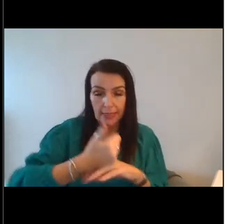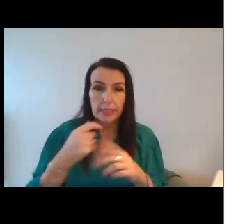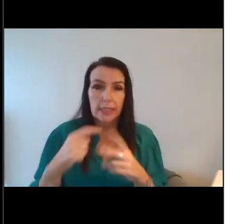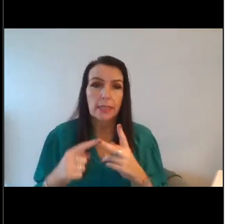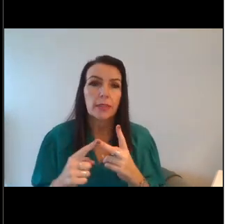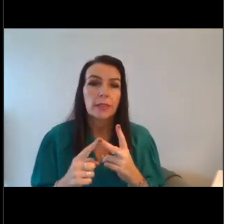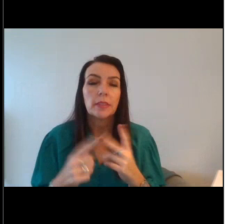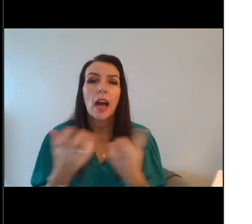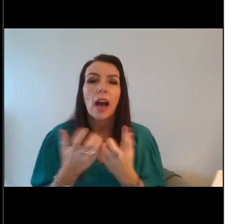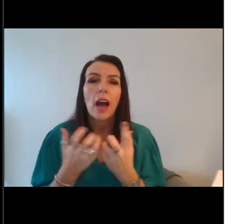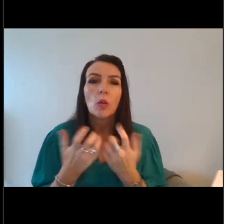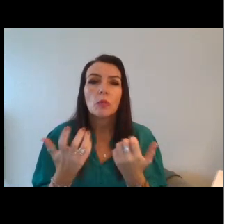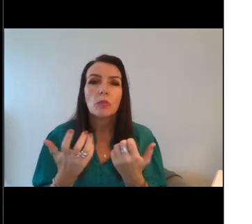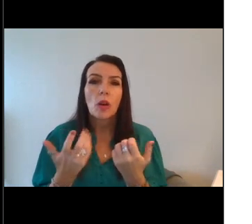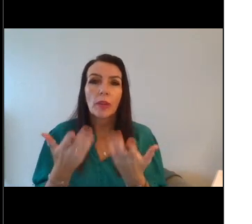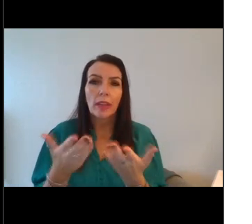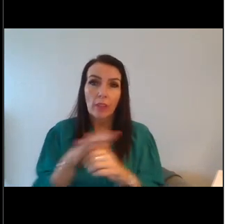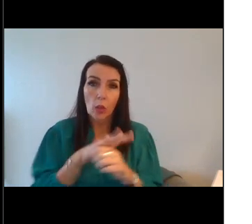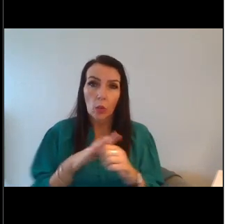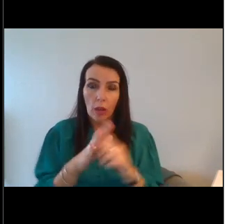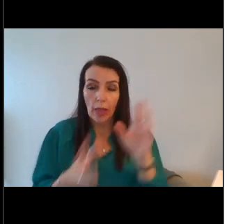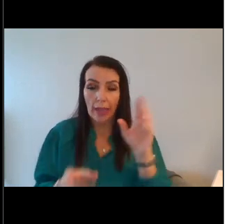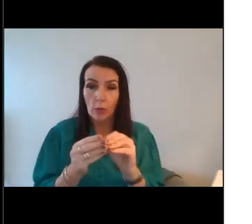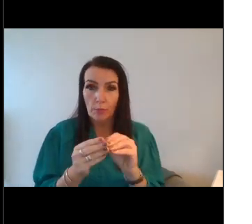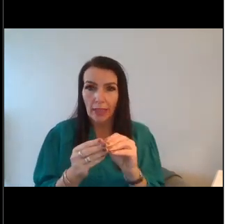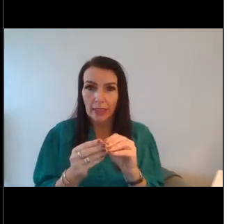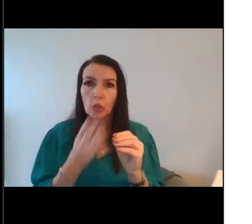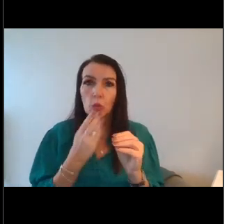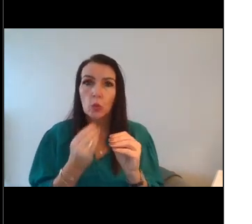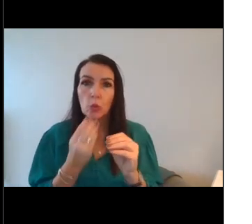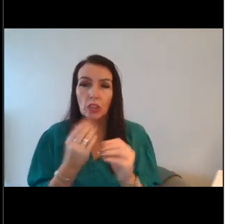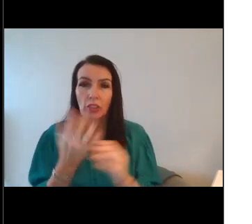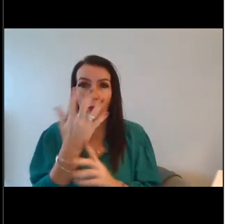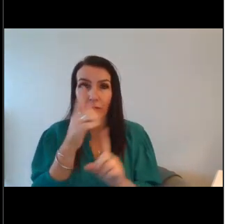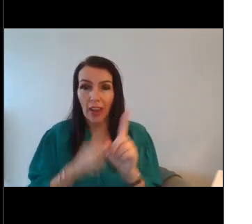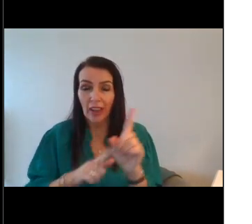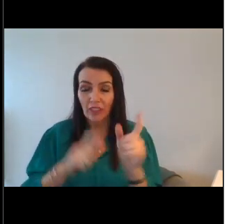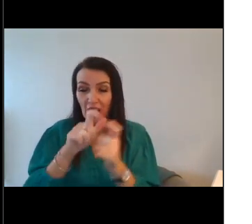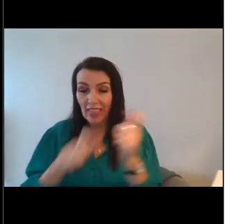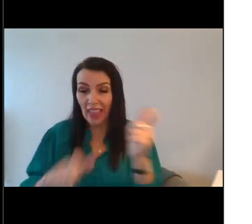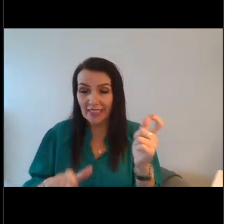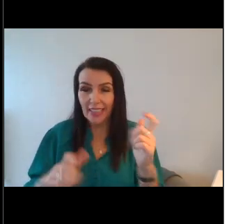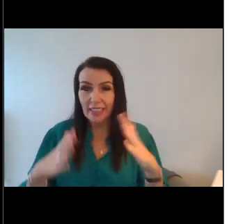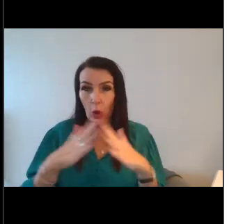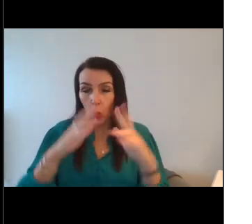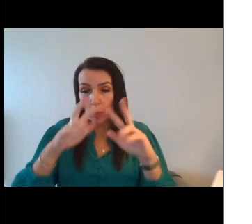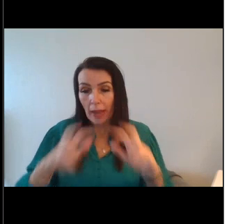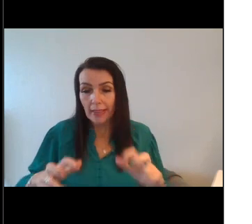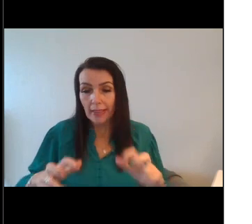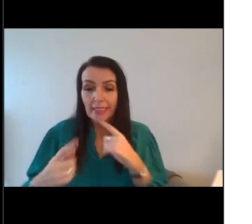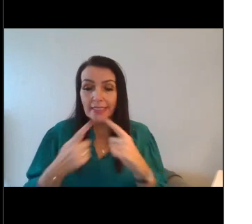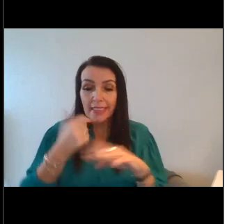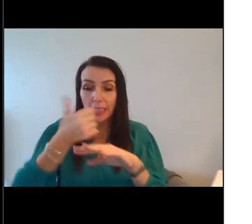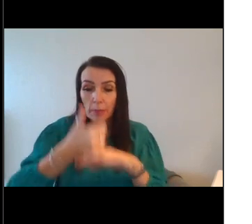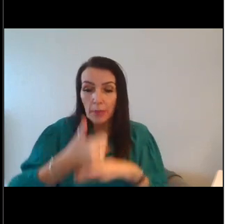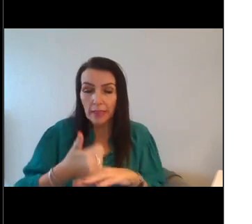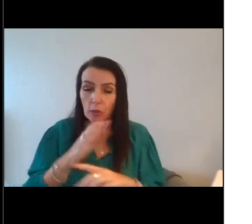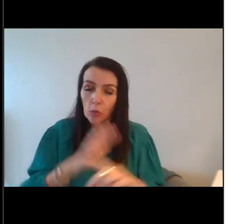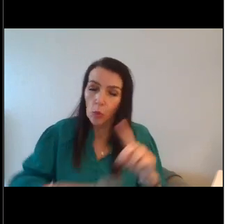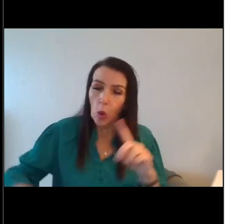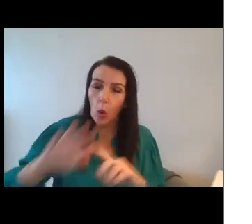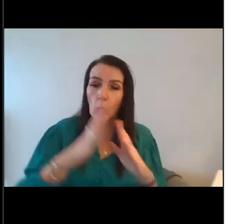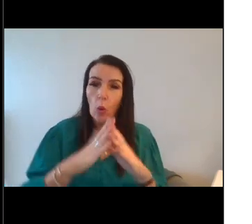To do this, we provided local and combined authority users with a 5-year license for our home analytics database. So this covered all homes in the relevant